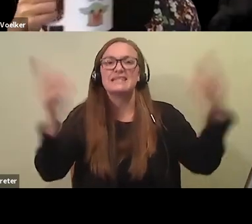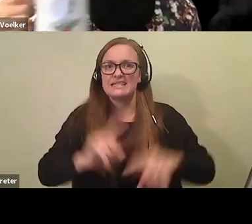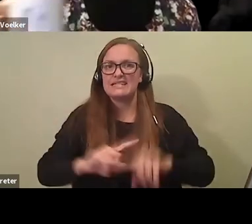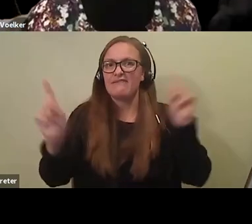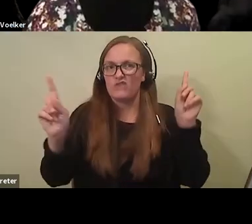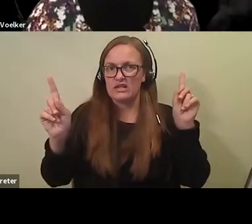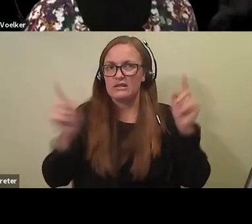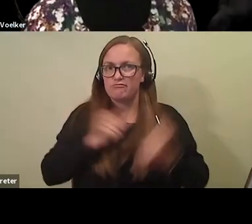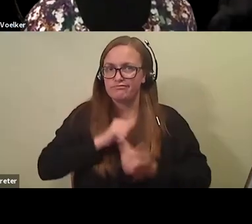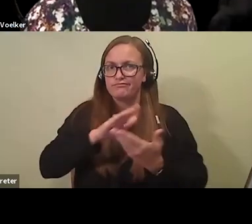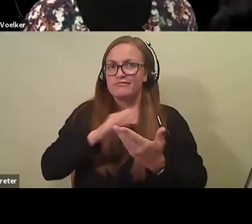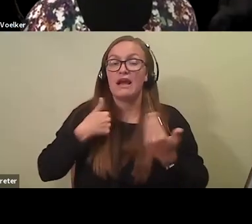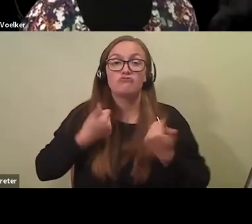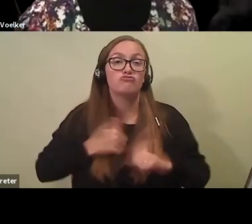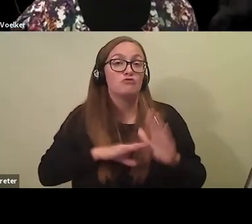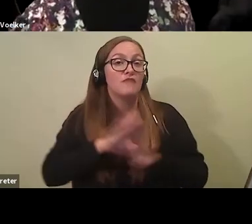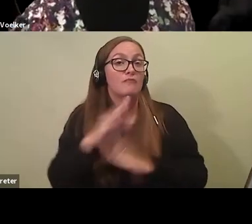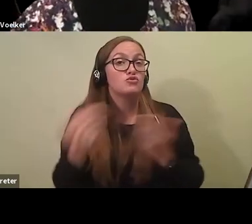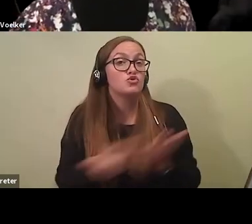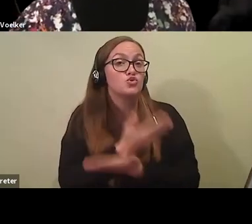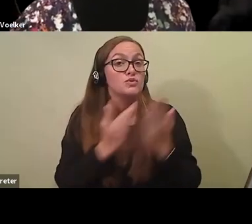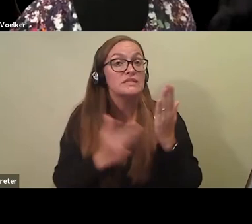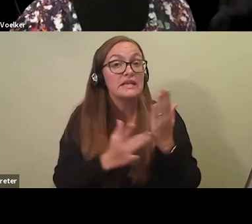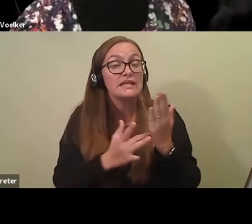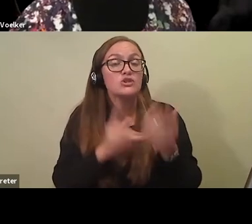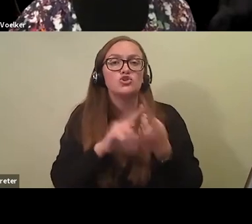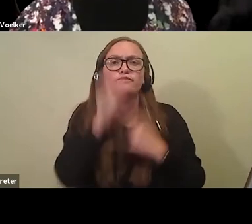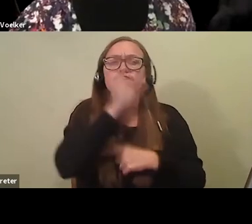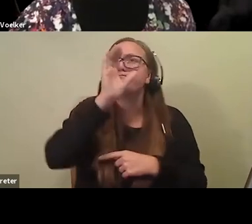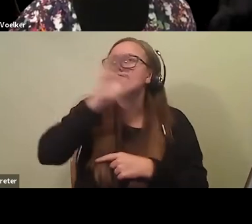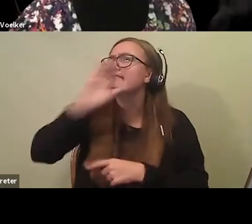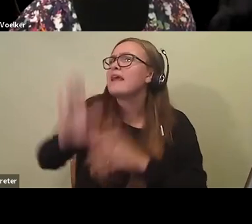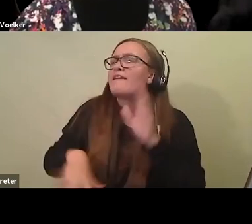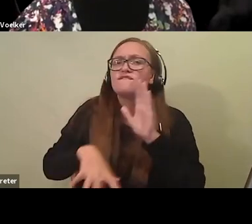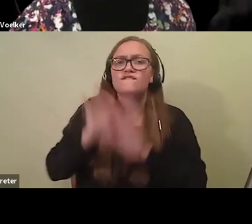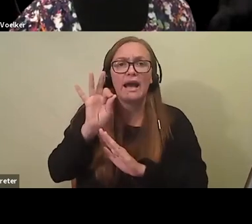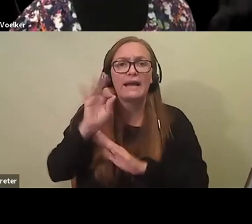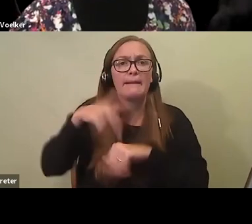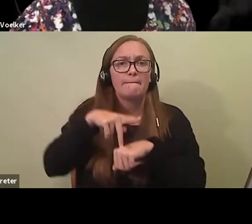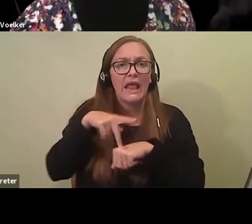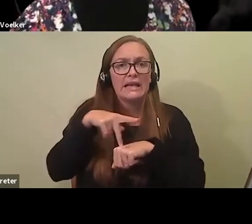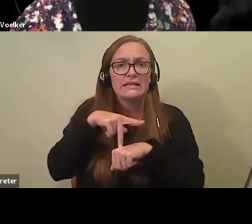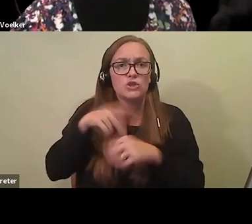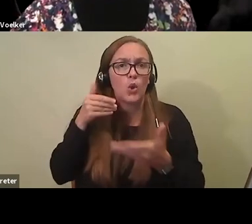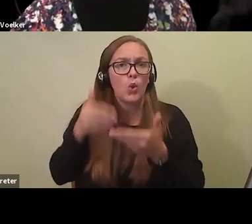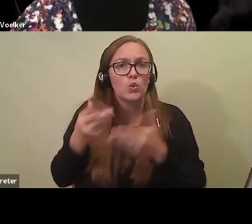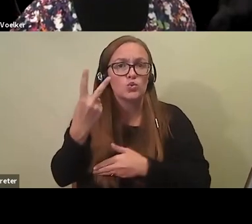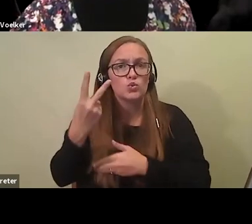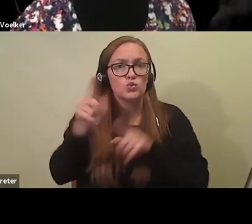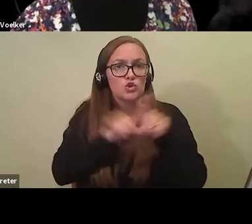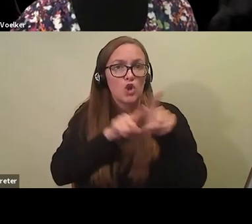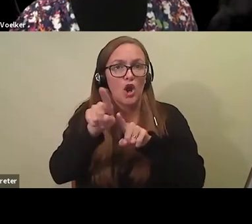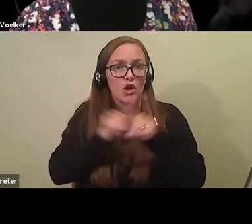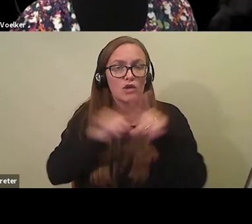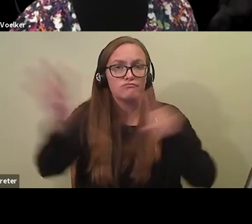try to develop new techniques to find planets around two stars. And then also do a little bit of analysis. So once we find a planet around two